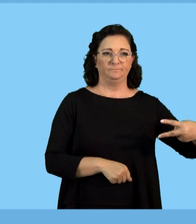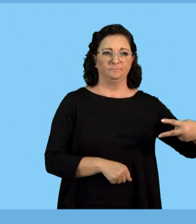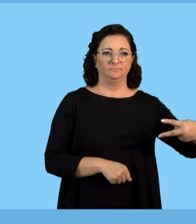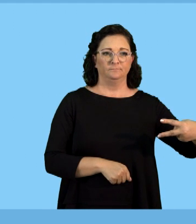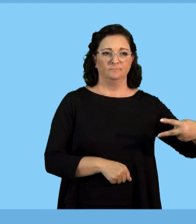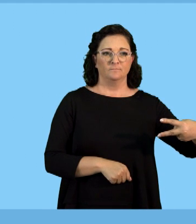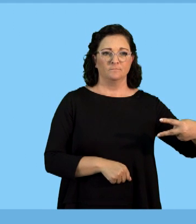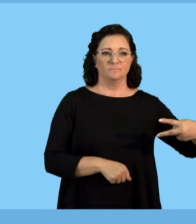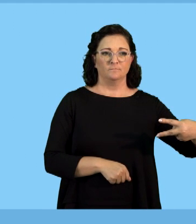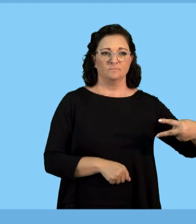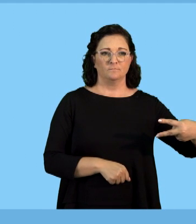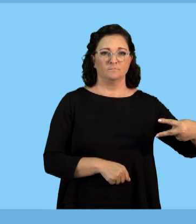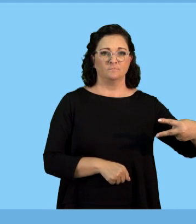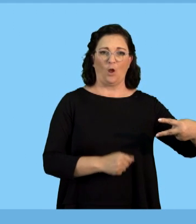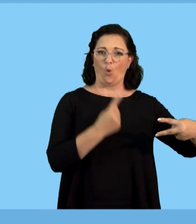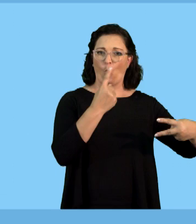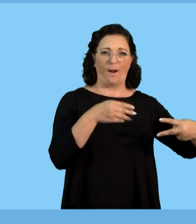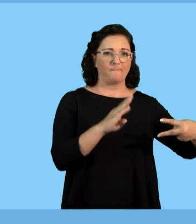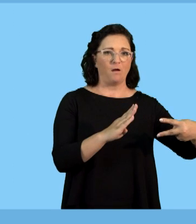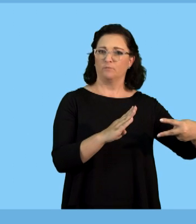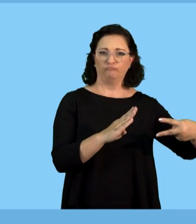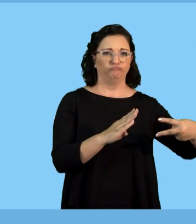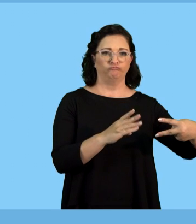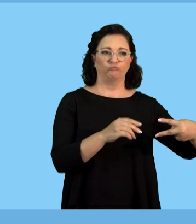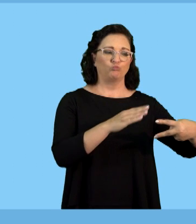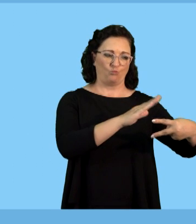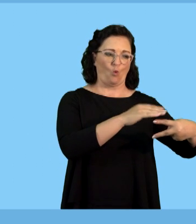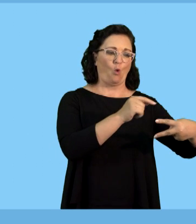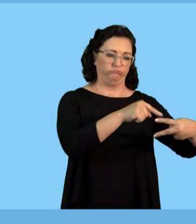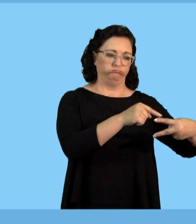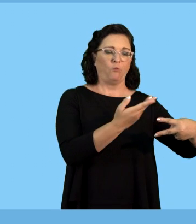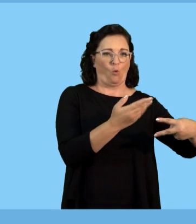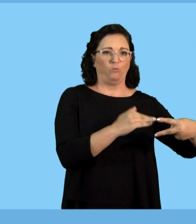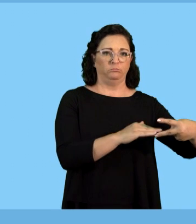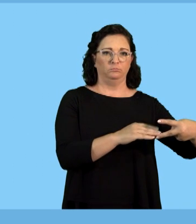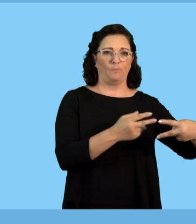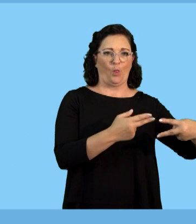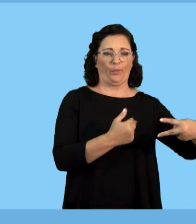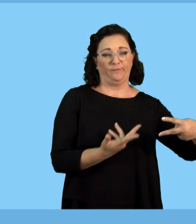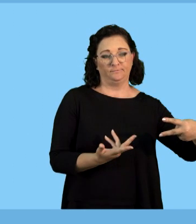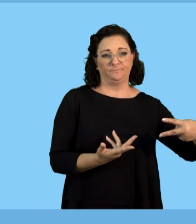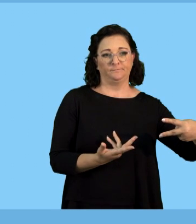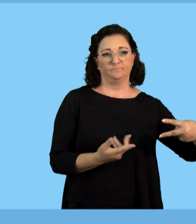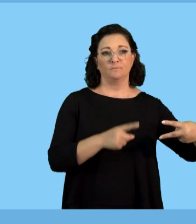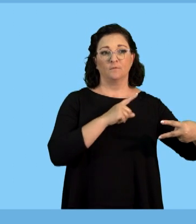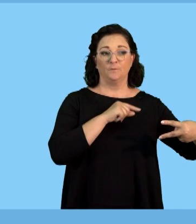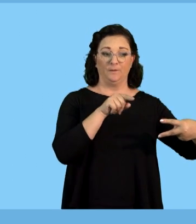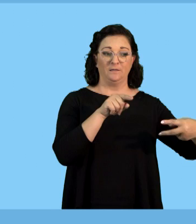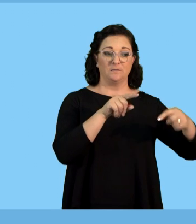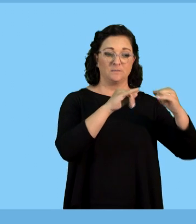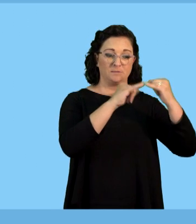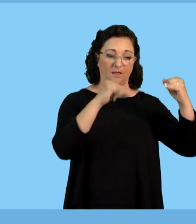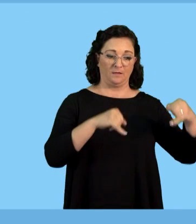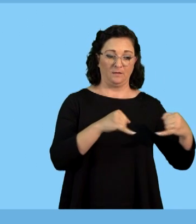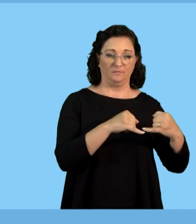parts. So because there's more than one path to follow by the current, we are saying